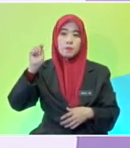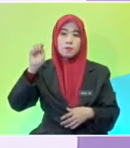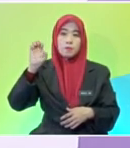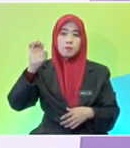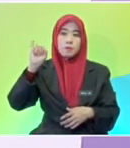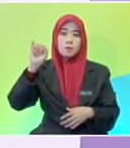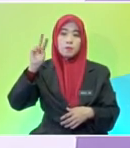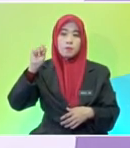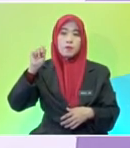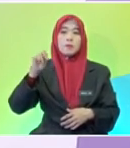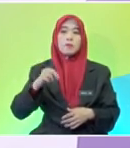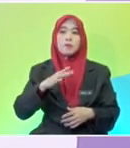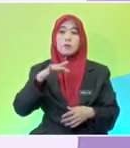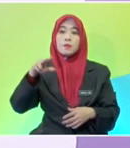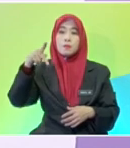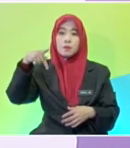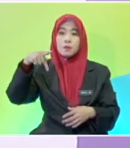protein.